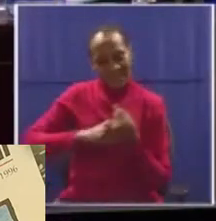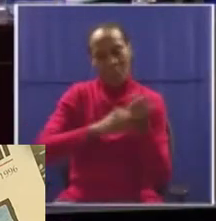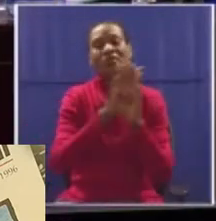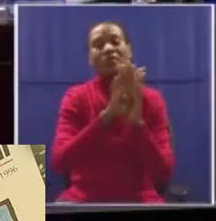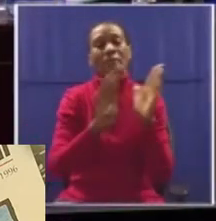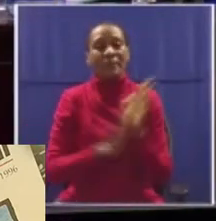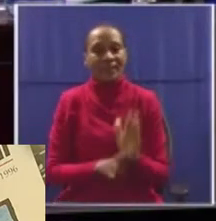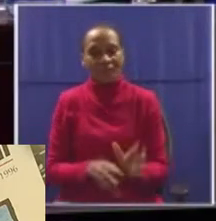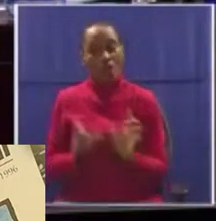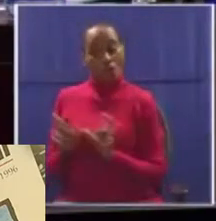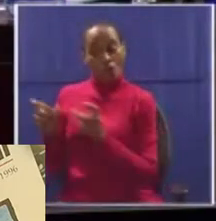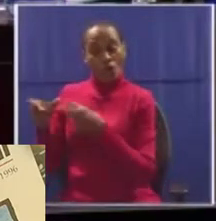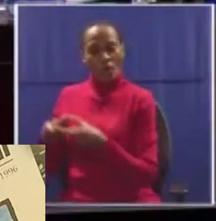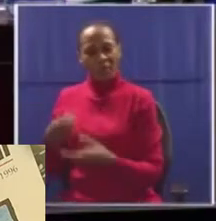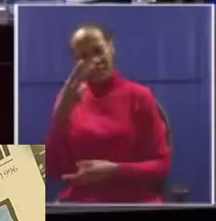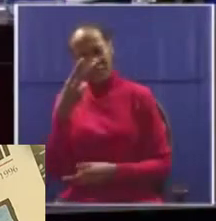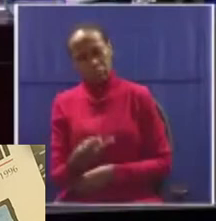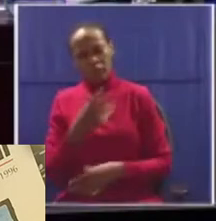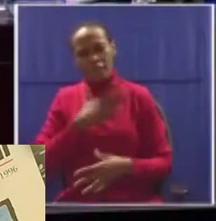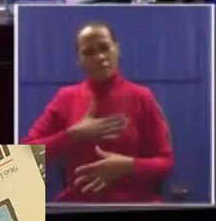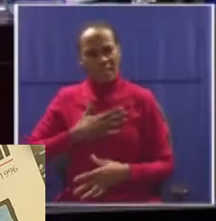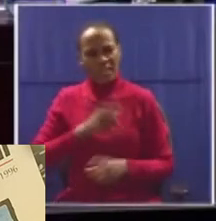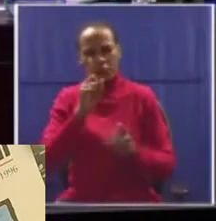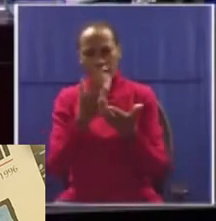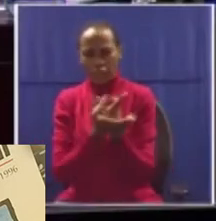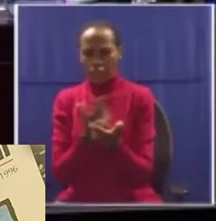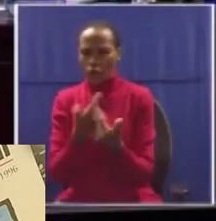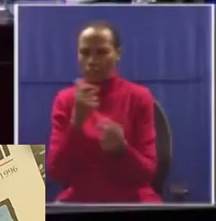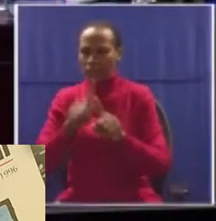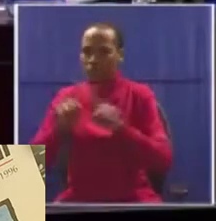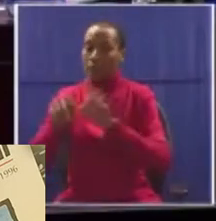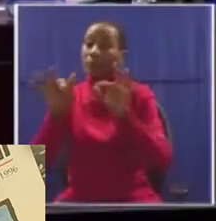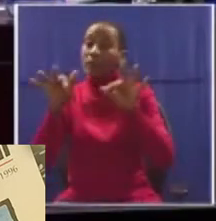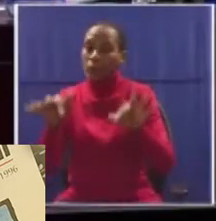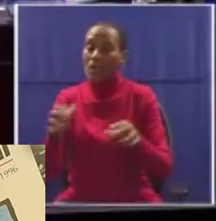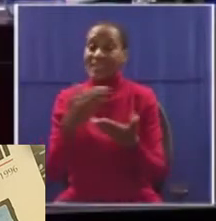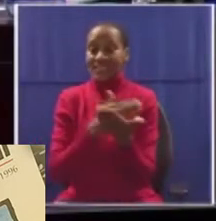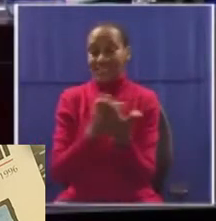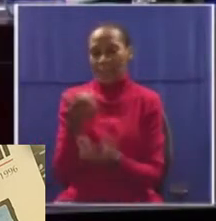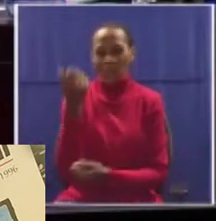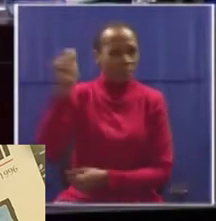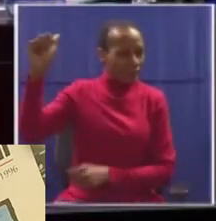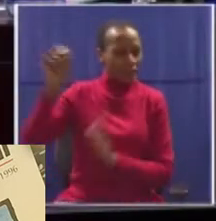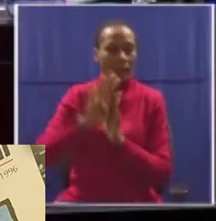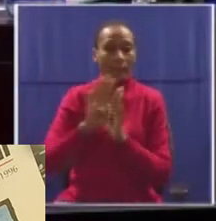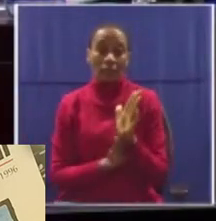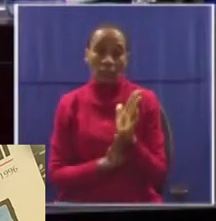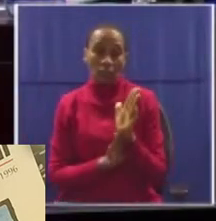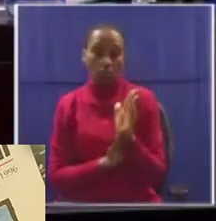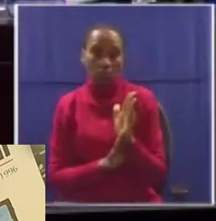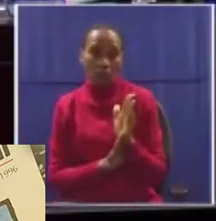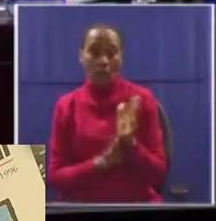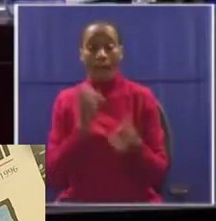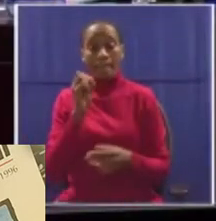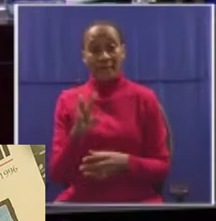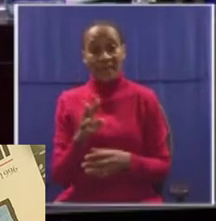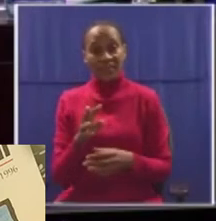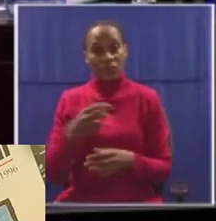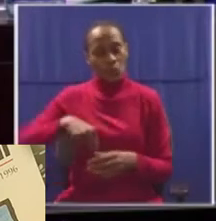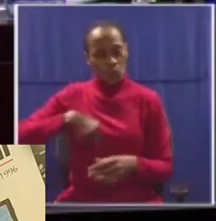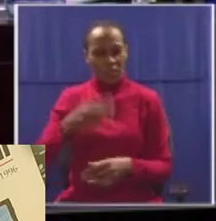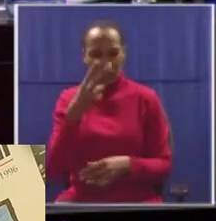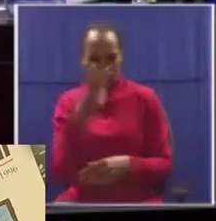the committee noted the views expressed by the few that were opposed to the bill but submit